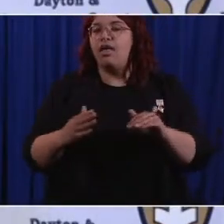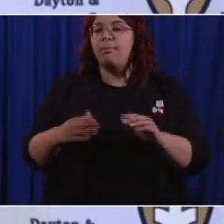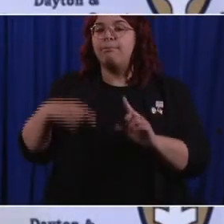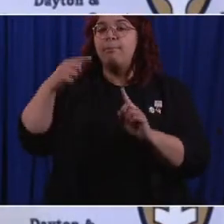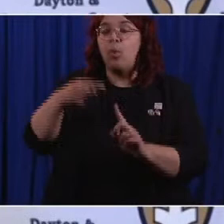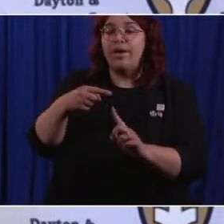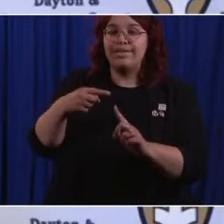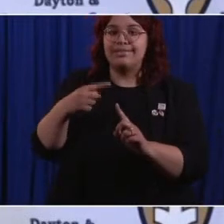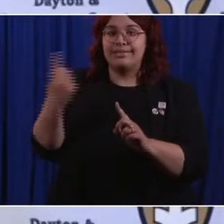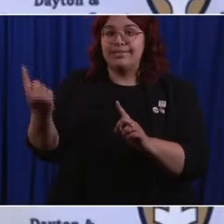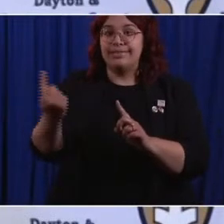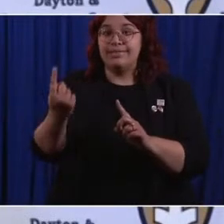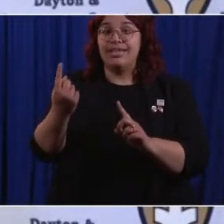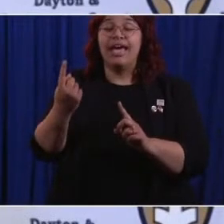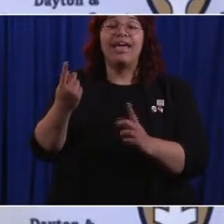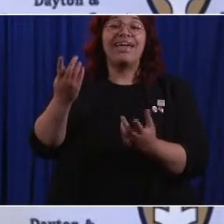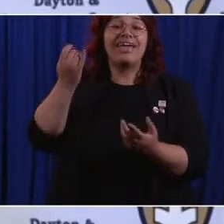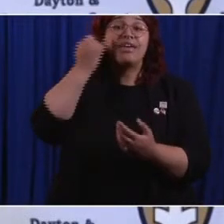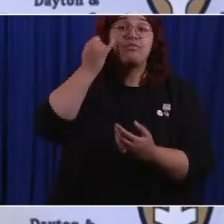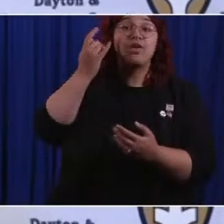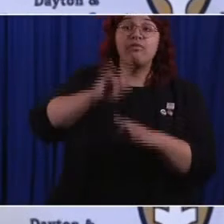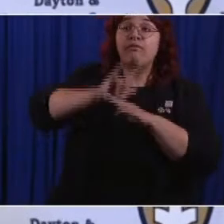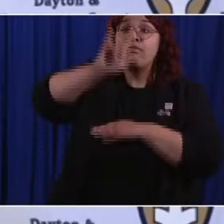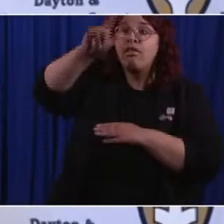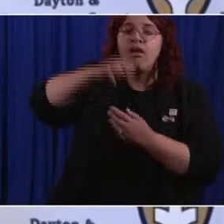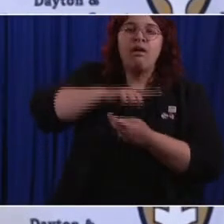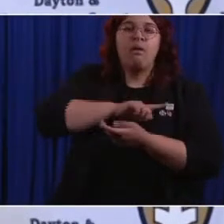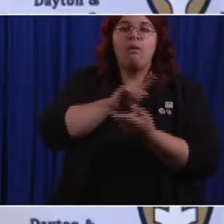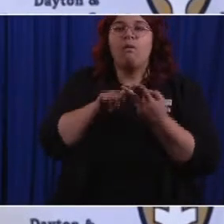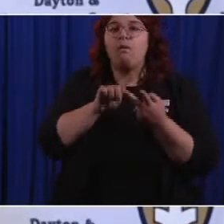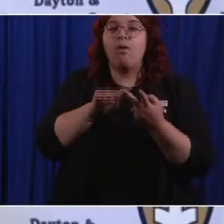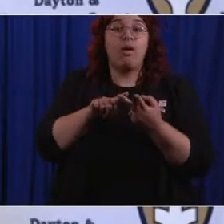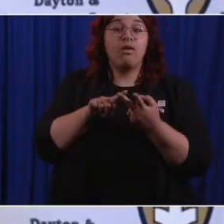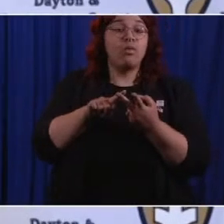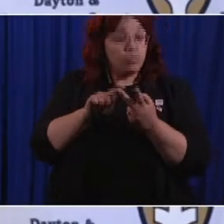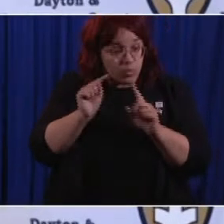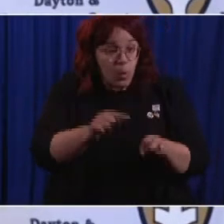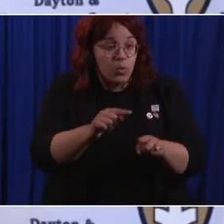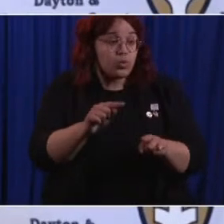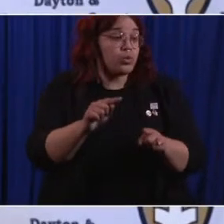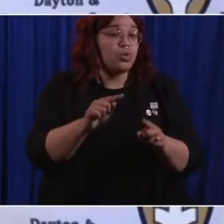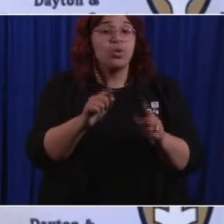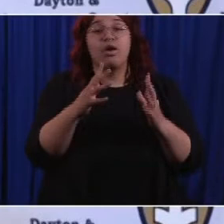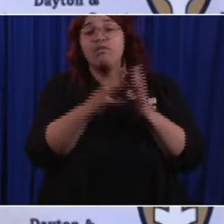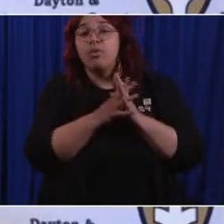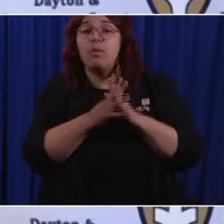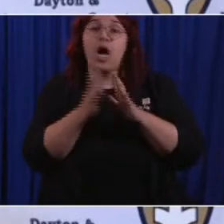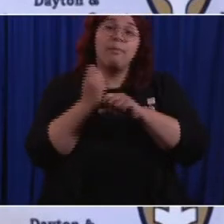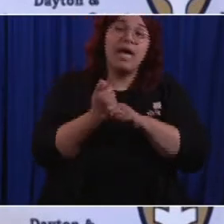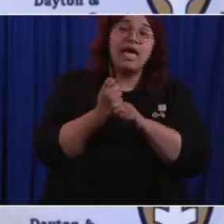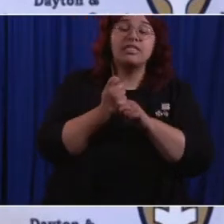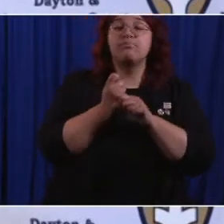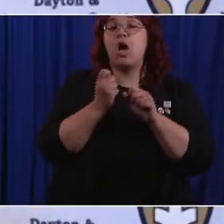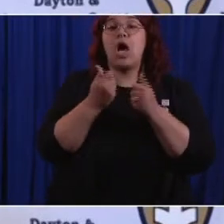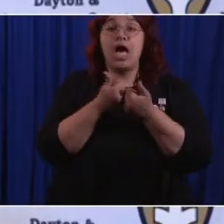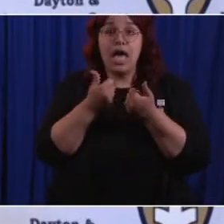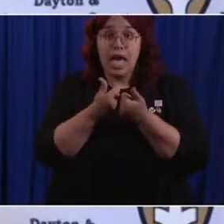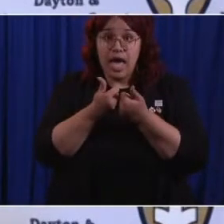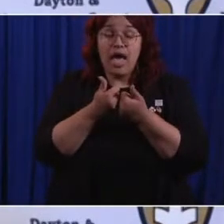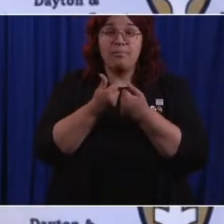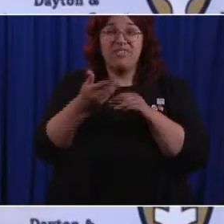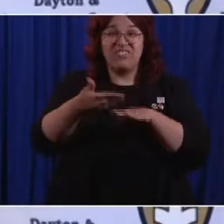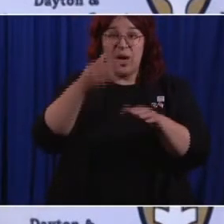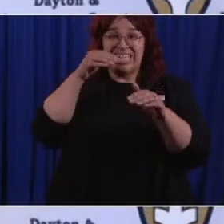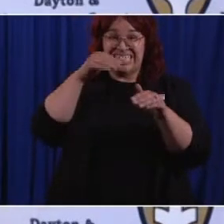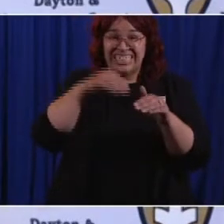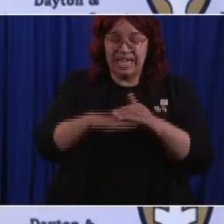that, say, the airline industry or sports arenas could use to require people. In